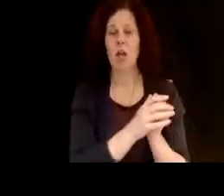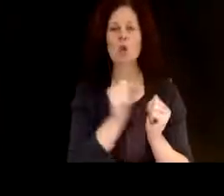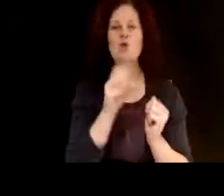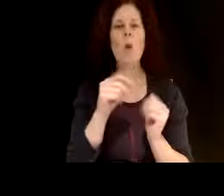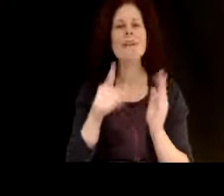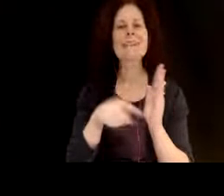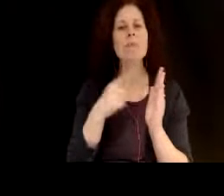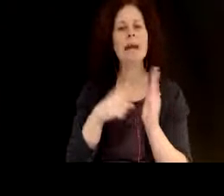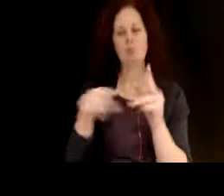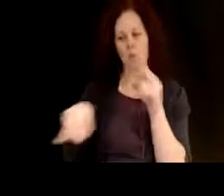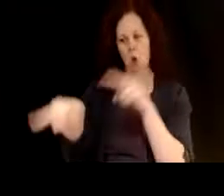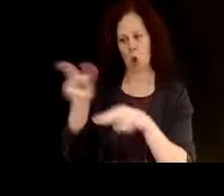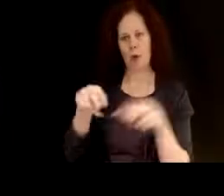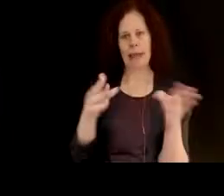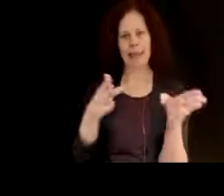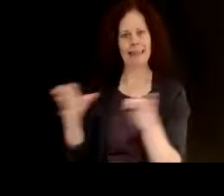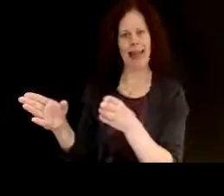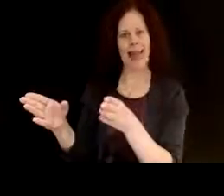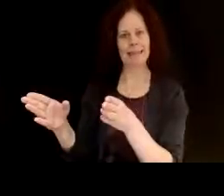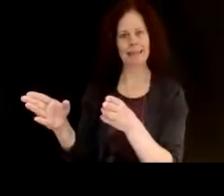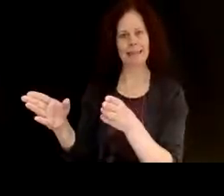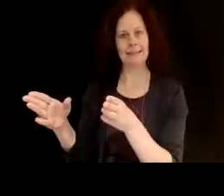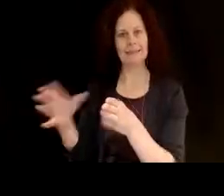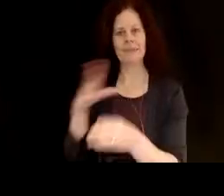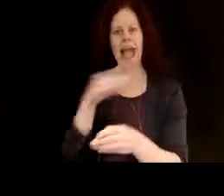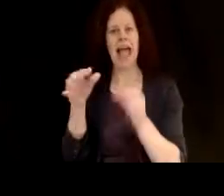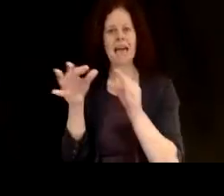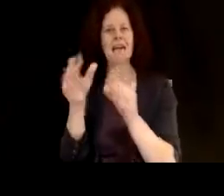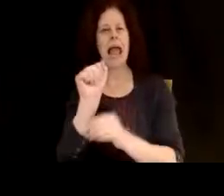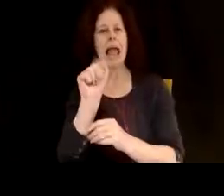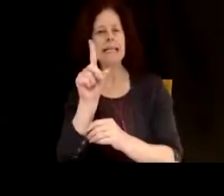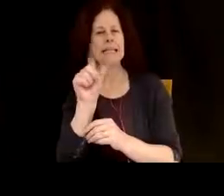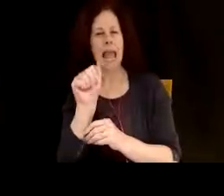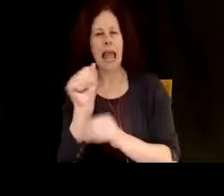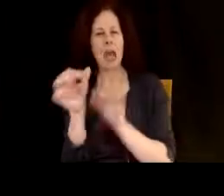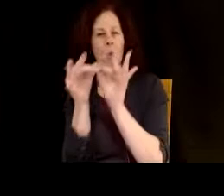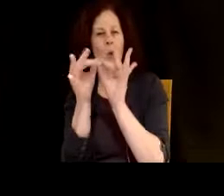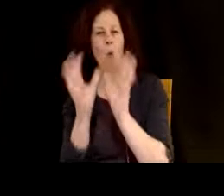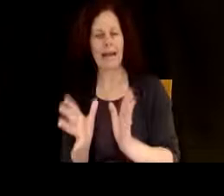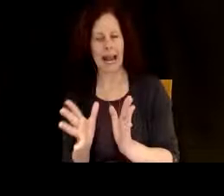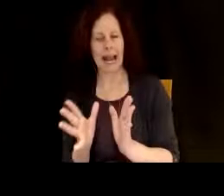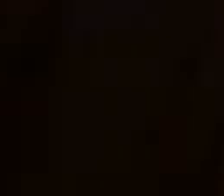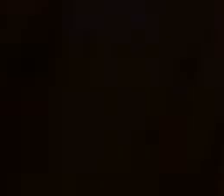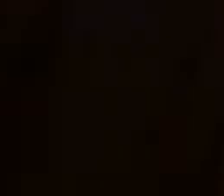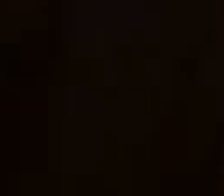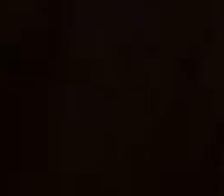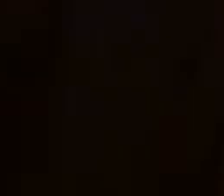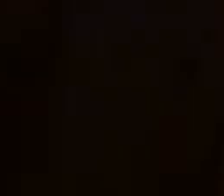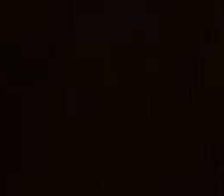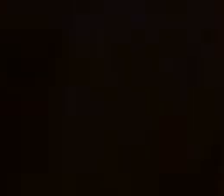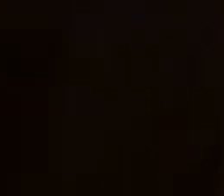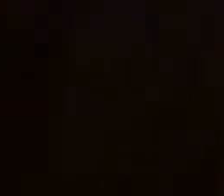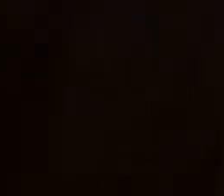plans and ADA coordinators who did really good work with their plans and engagement is